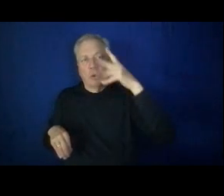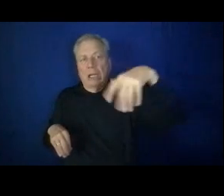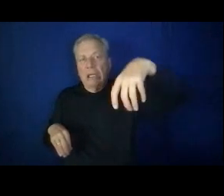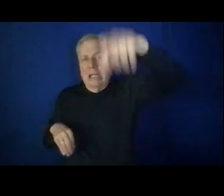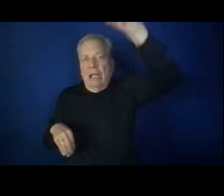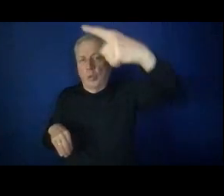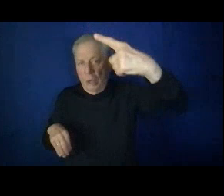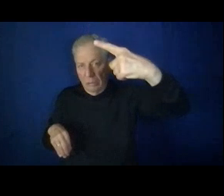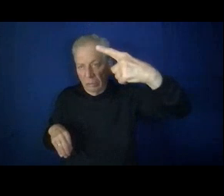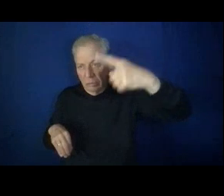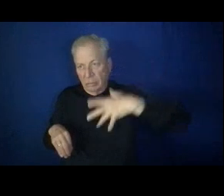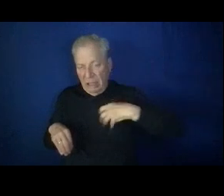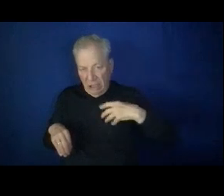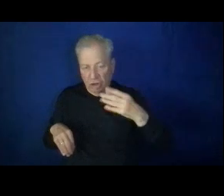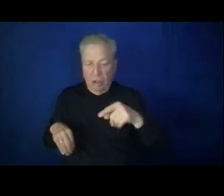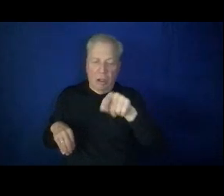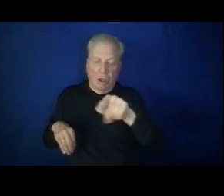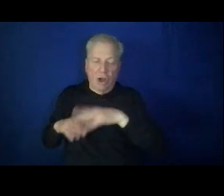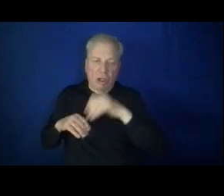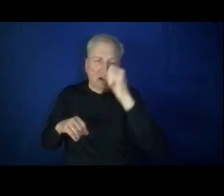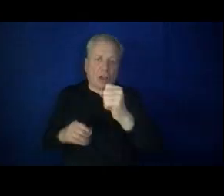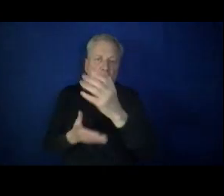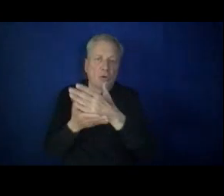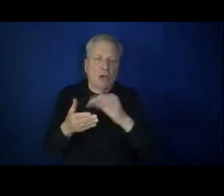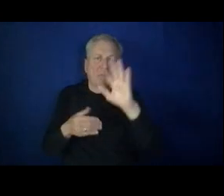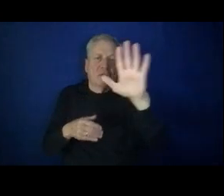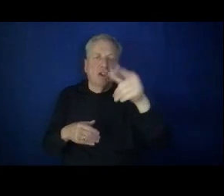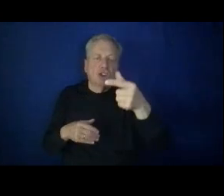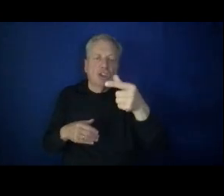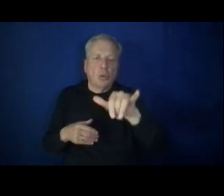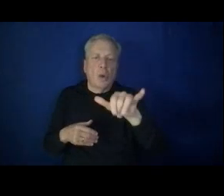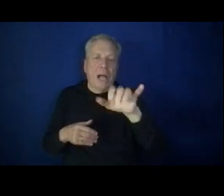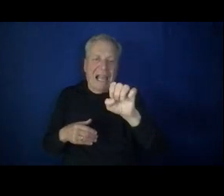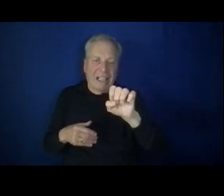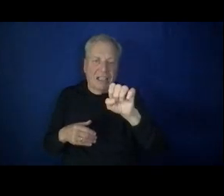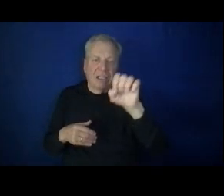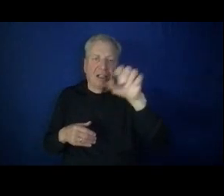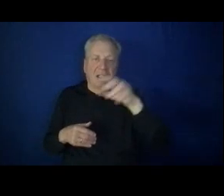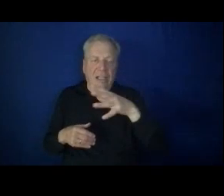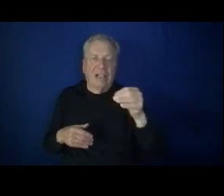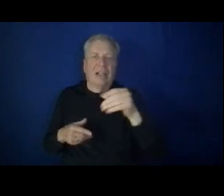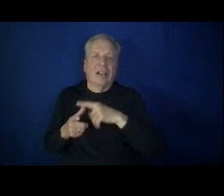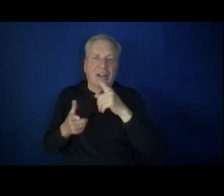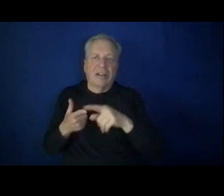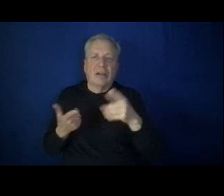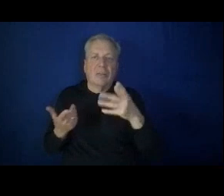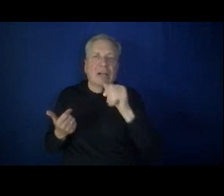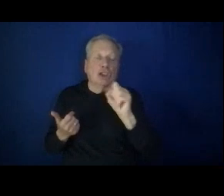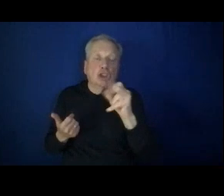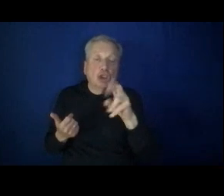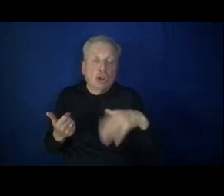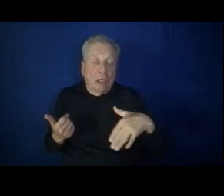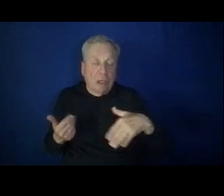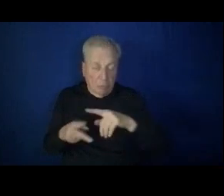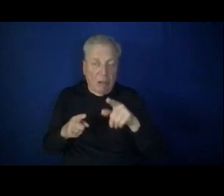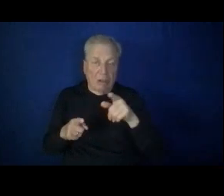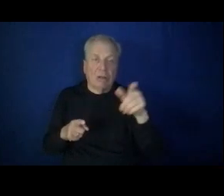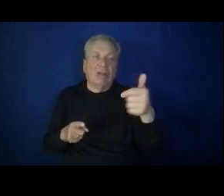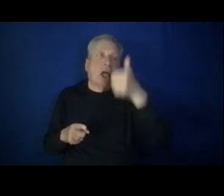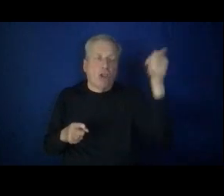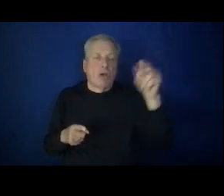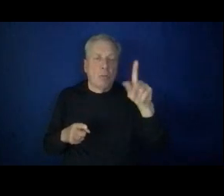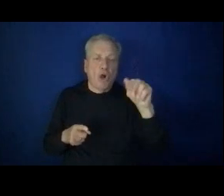put it at the southern edge of the GYE. And then it hasn't been decided for sure yet, but Yellowstone Park will probably take one